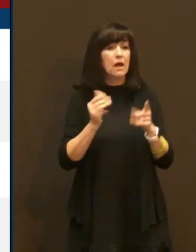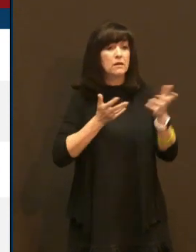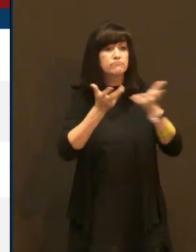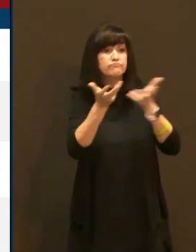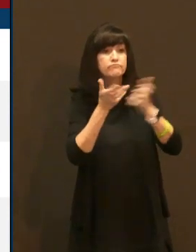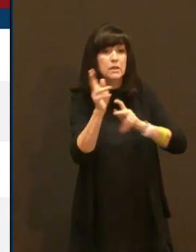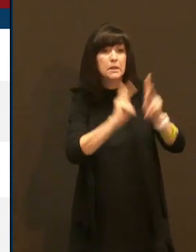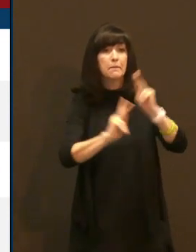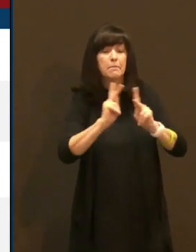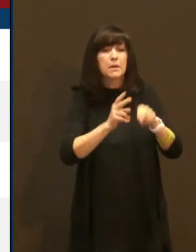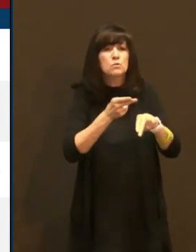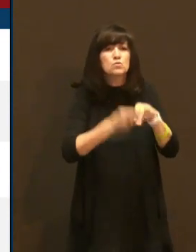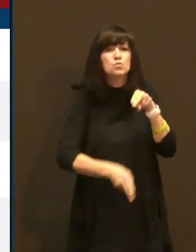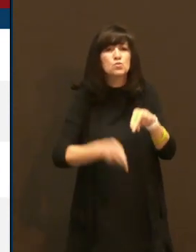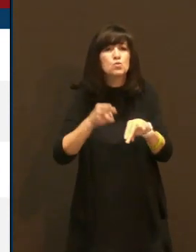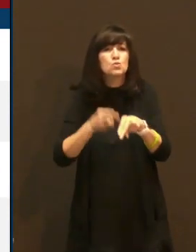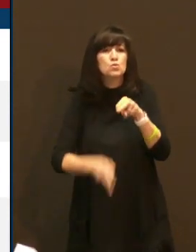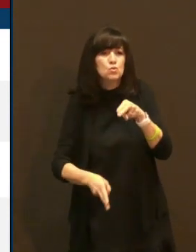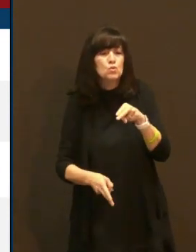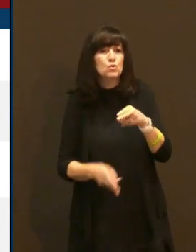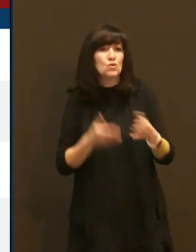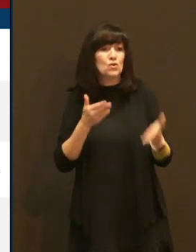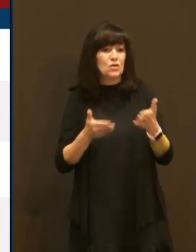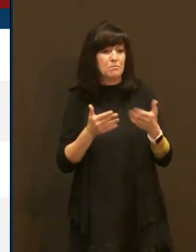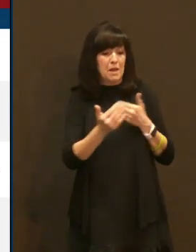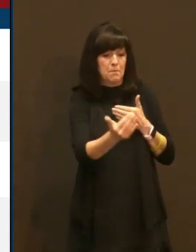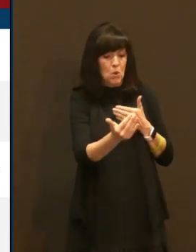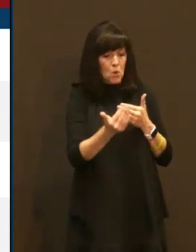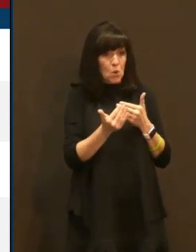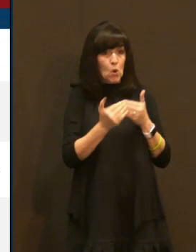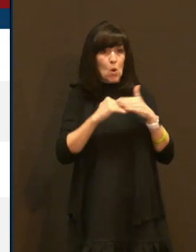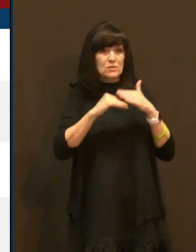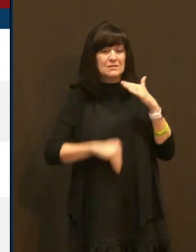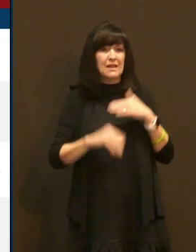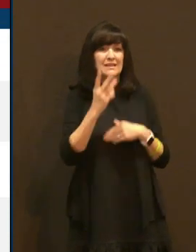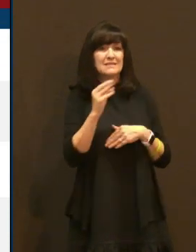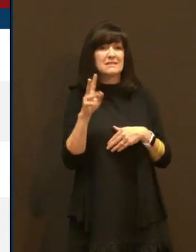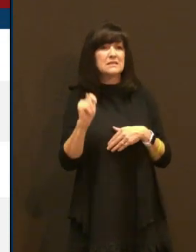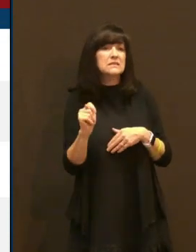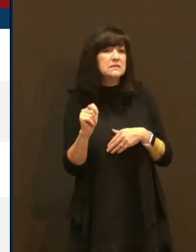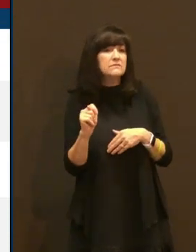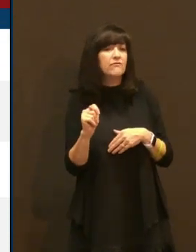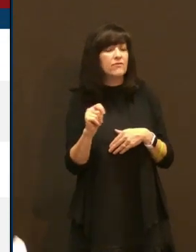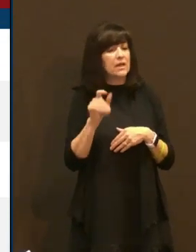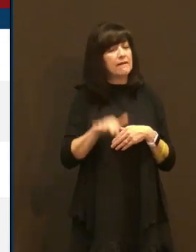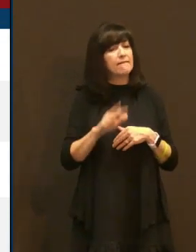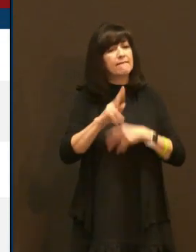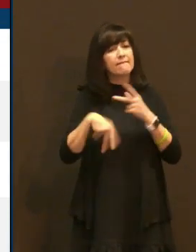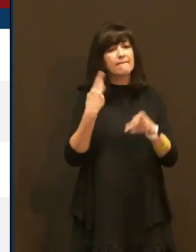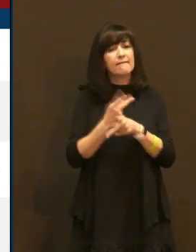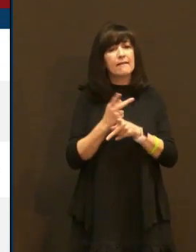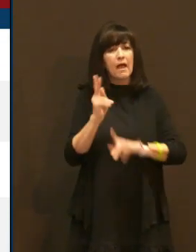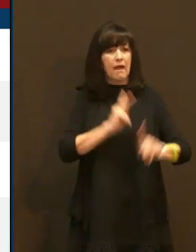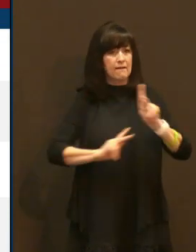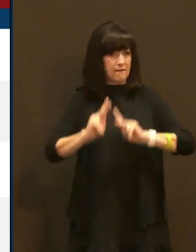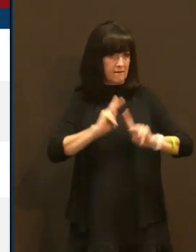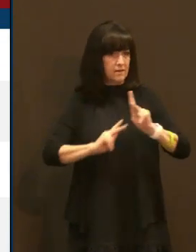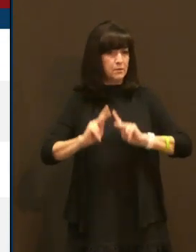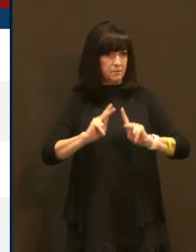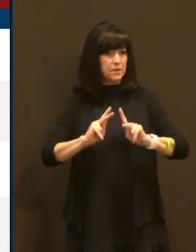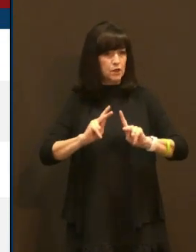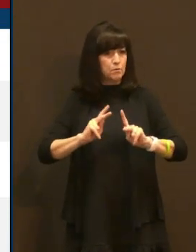less than 6 feet from individuals, but nonetheless, these are individuals who interact